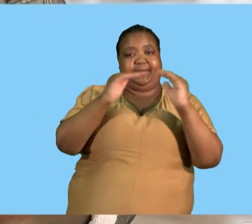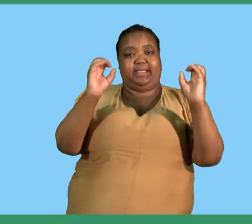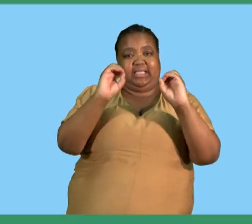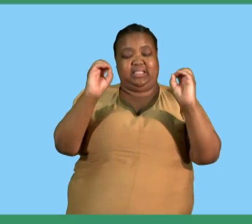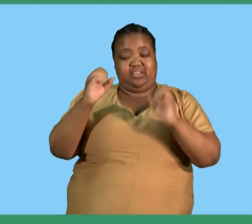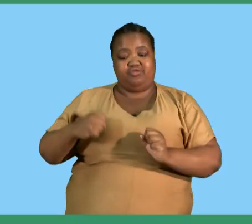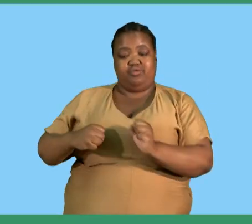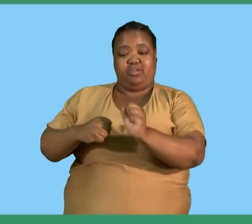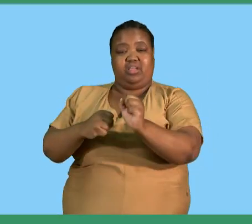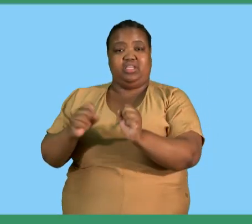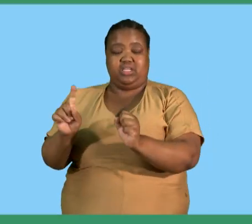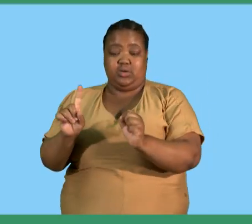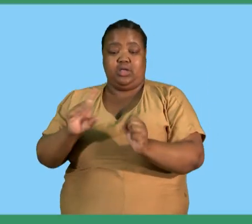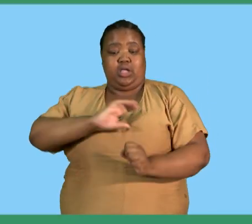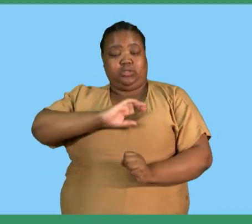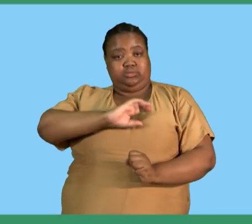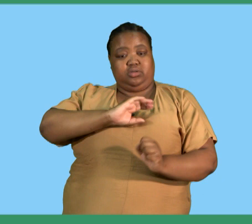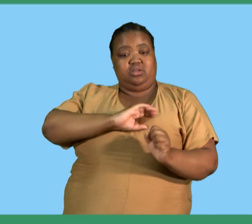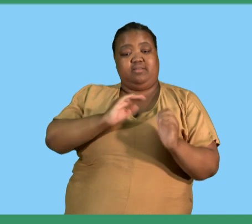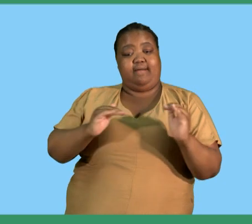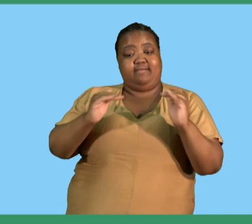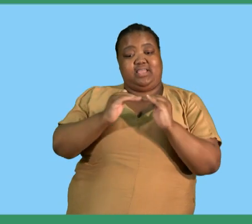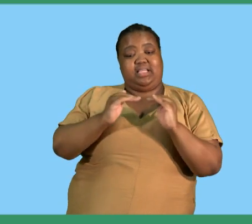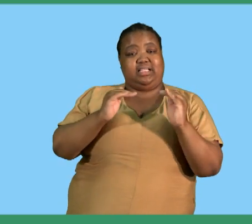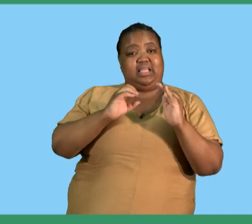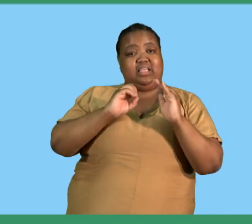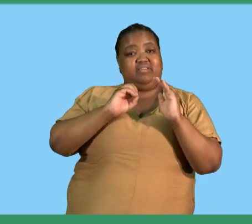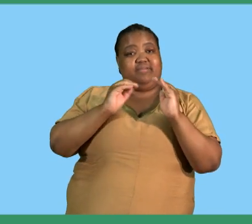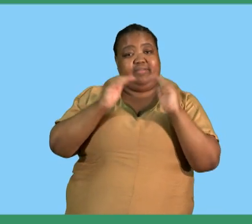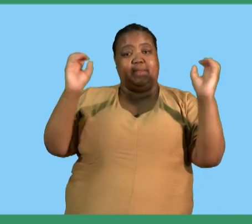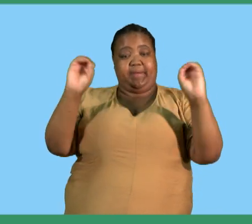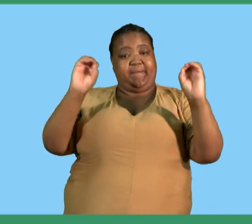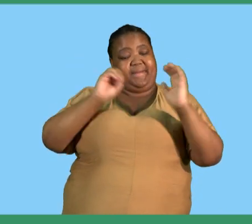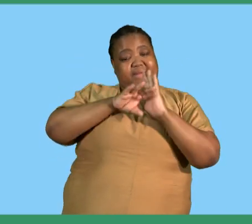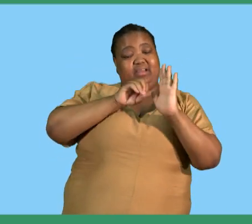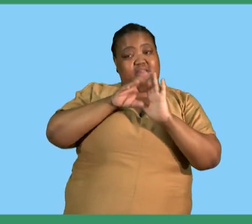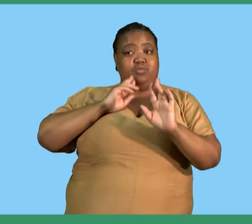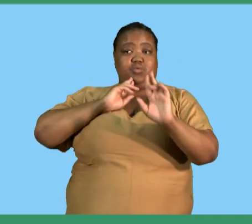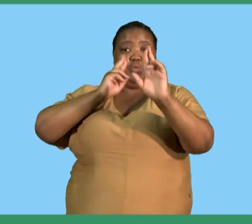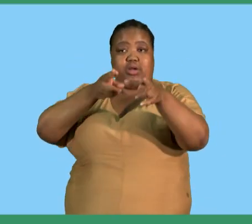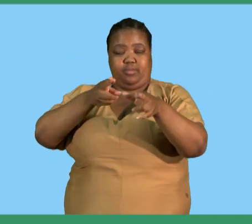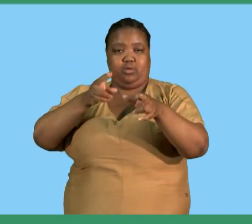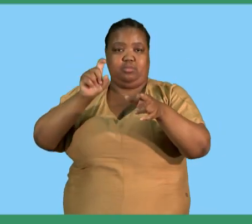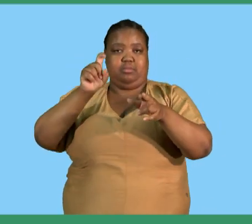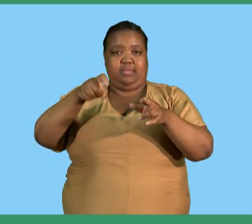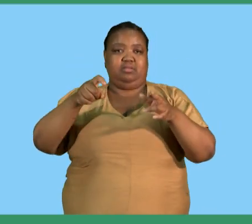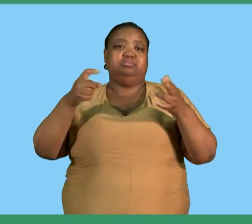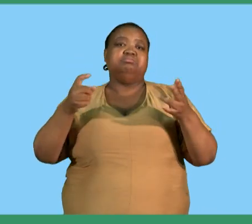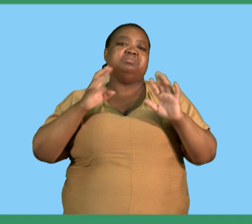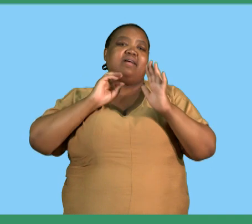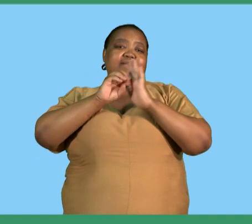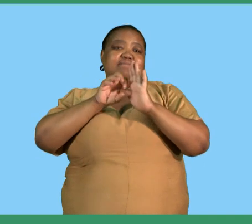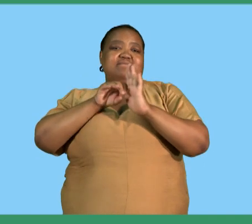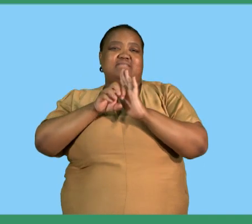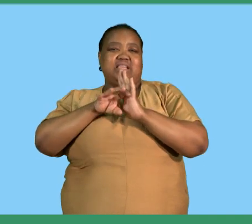advertising? Consumers must report unfair advertising, but where are they reporting? To the Advertising Standards Authority.